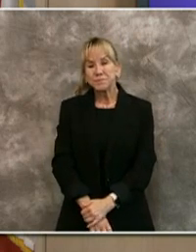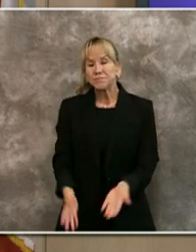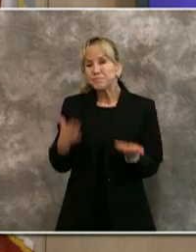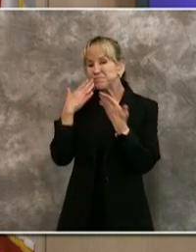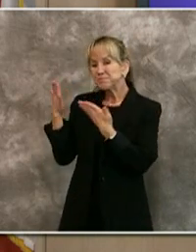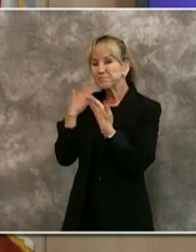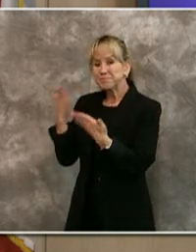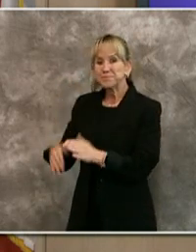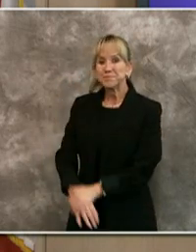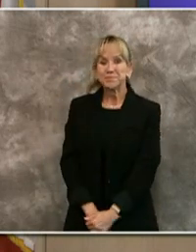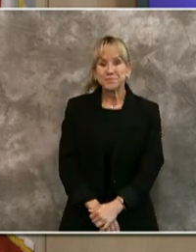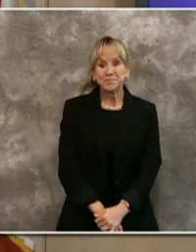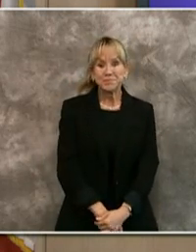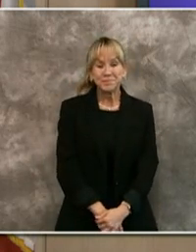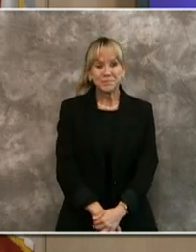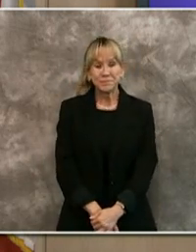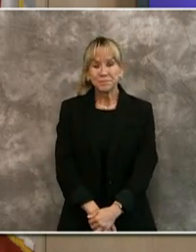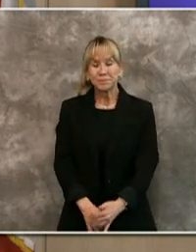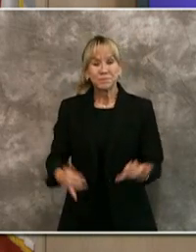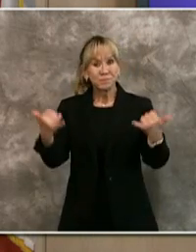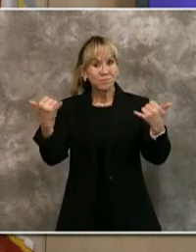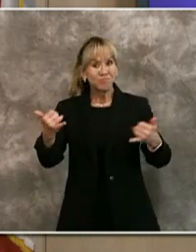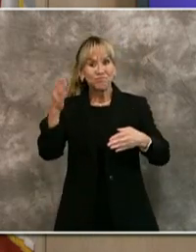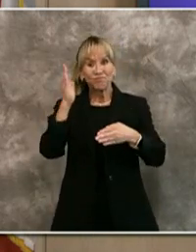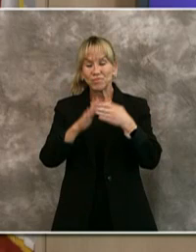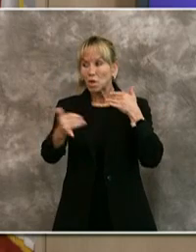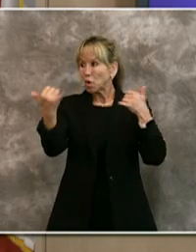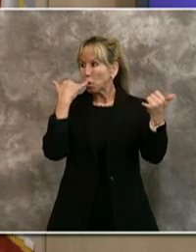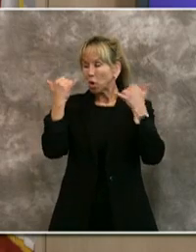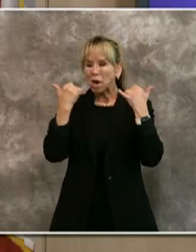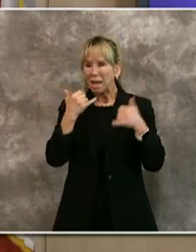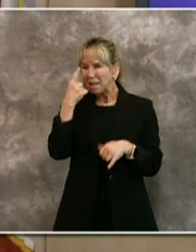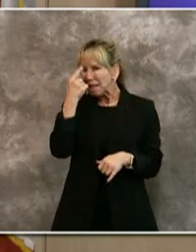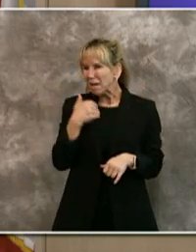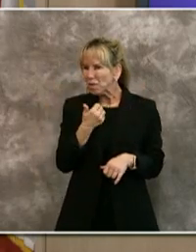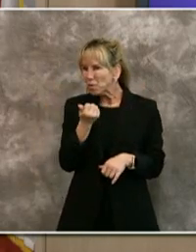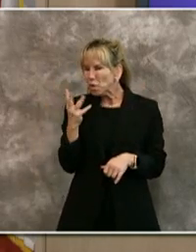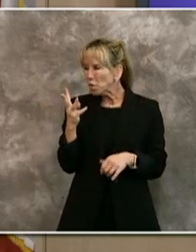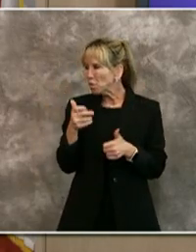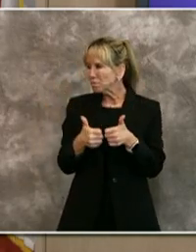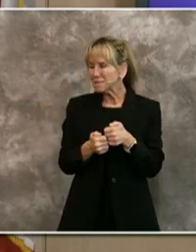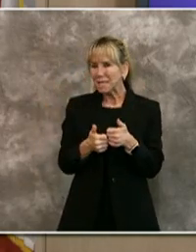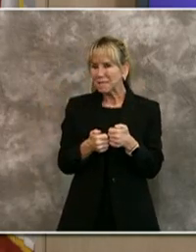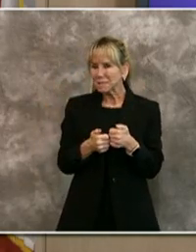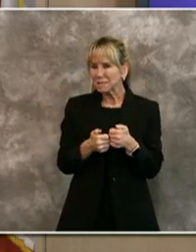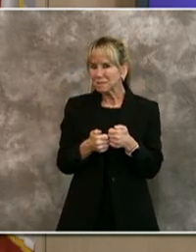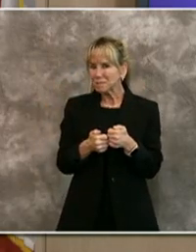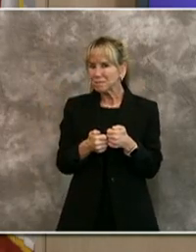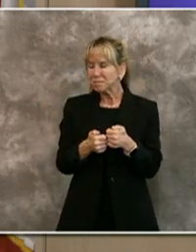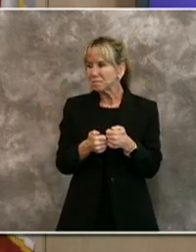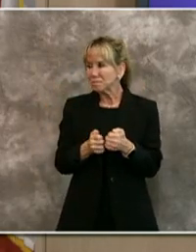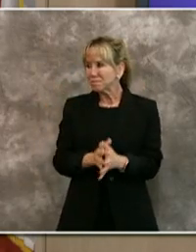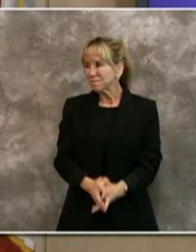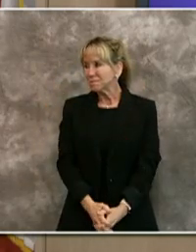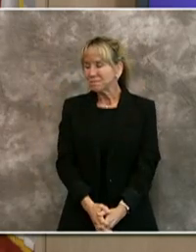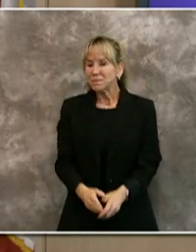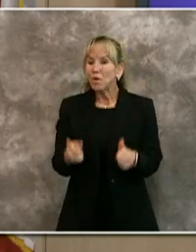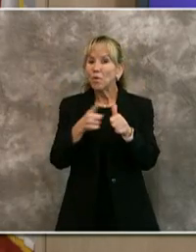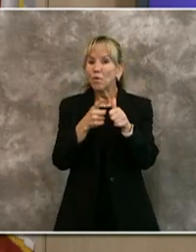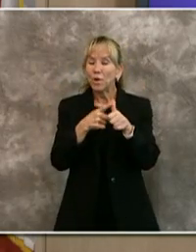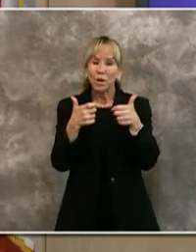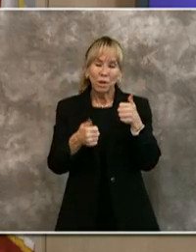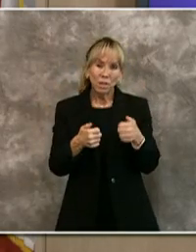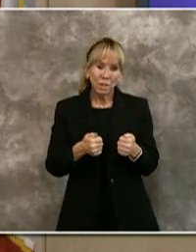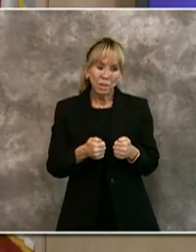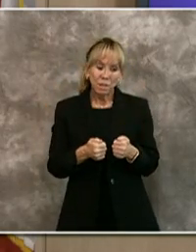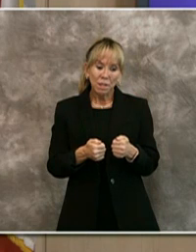Thank you. Okay, thanks. That completes our call-in questions. I think we have a couple of text questions. The first one is going to be